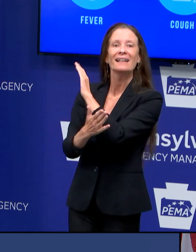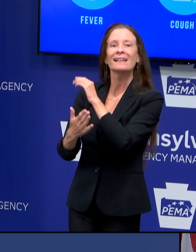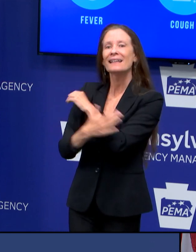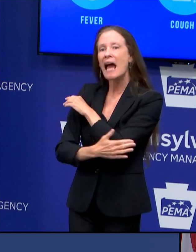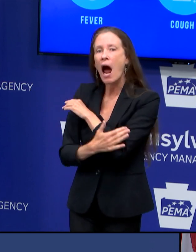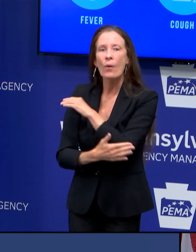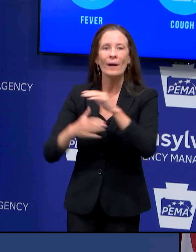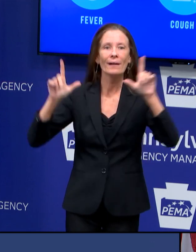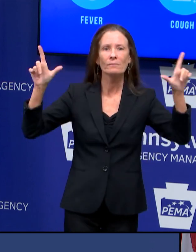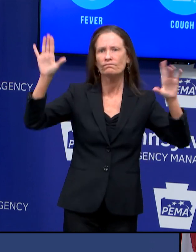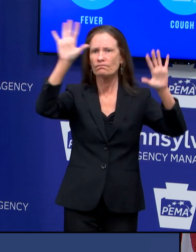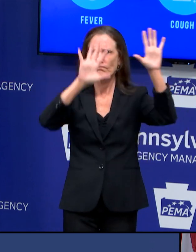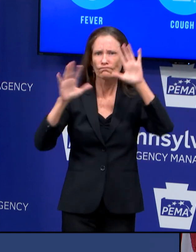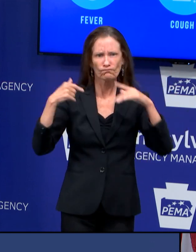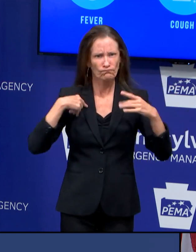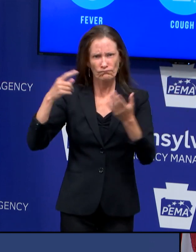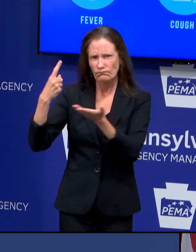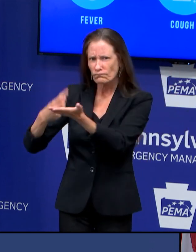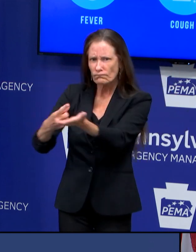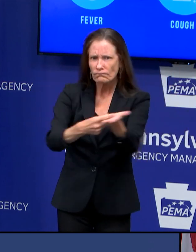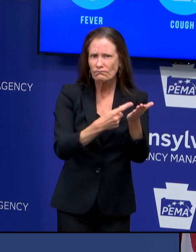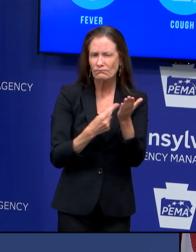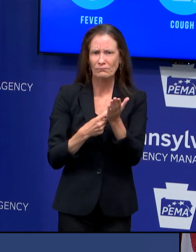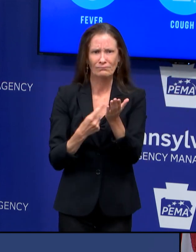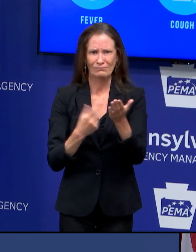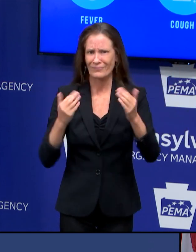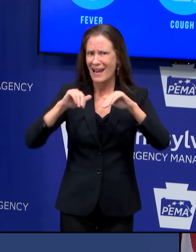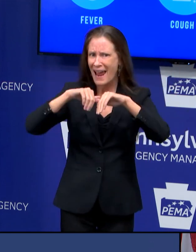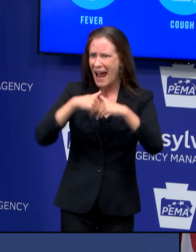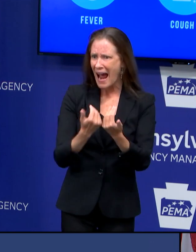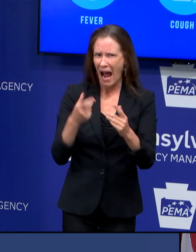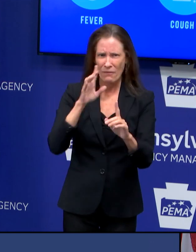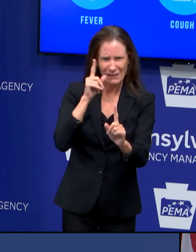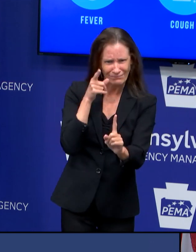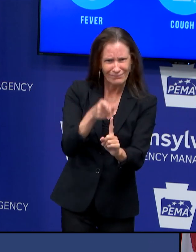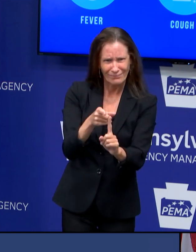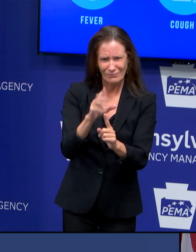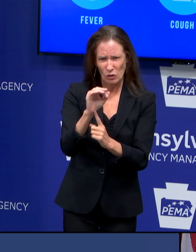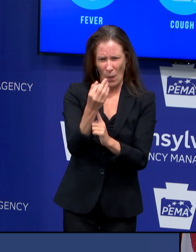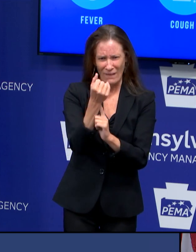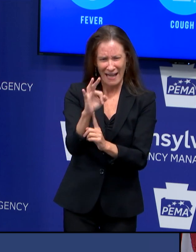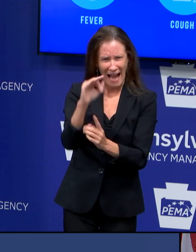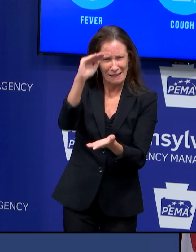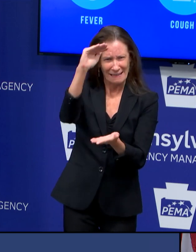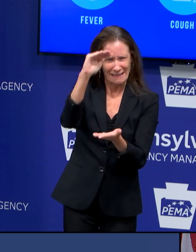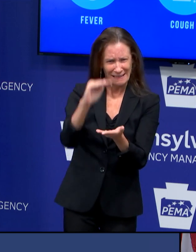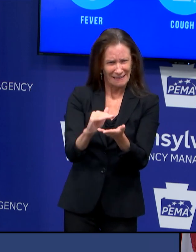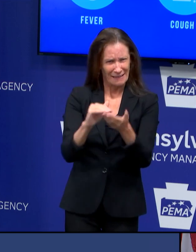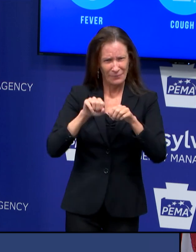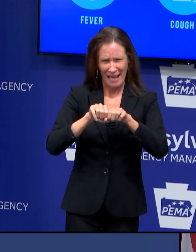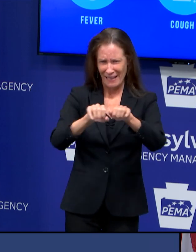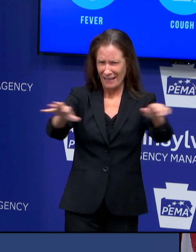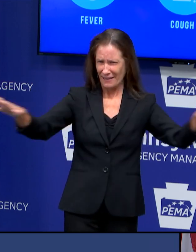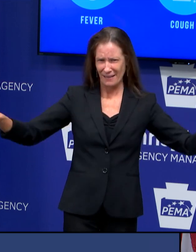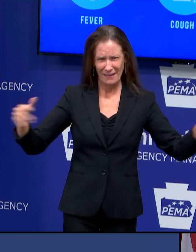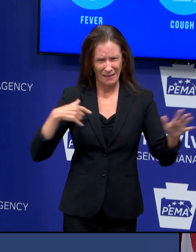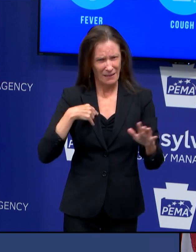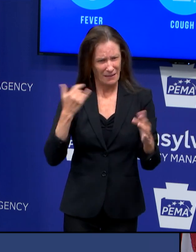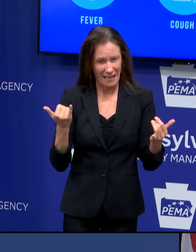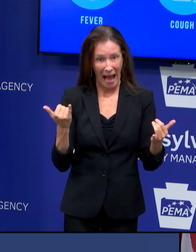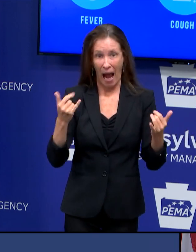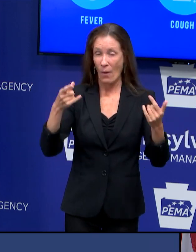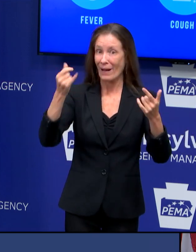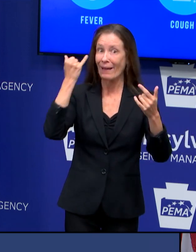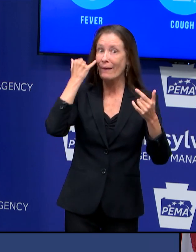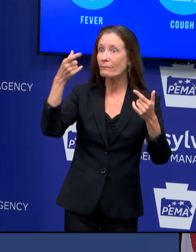of COVID-19 among people who seek safety in a disaster. You can be preparing for a severe weather incident as